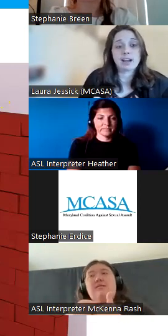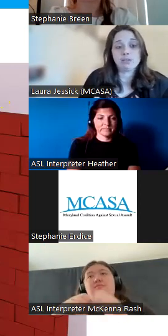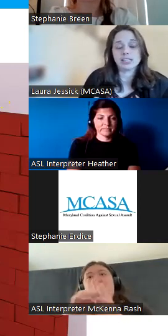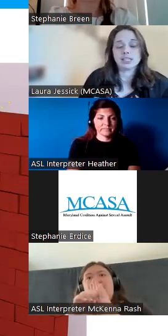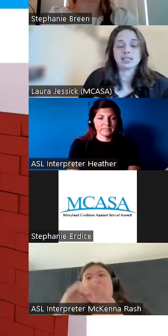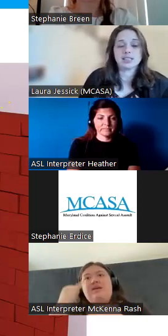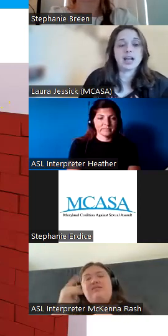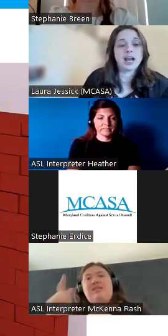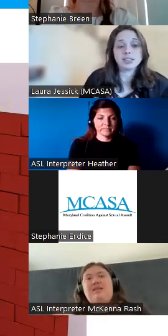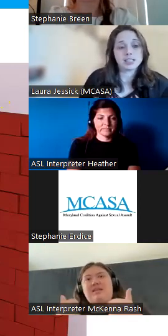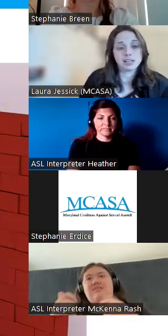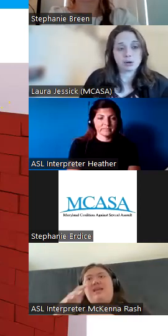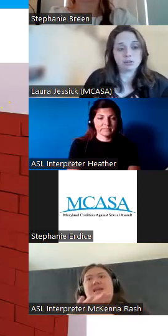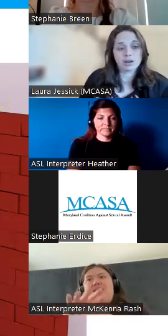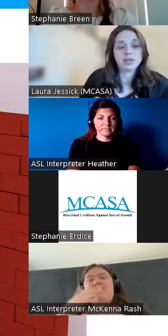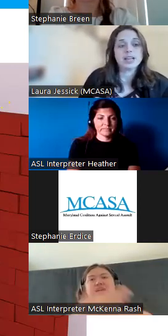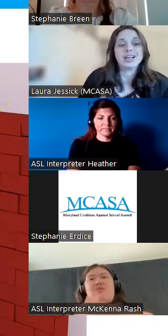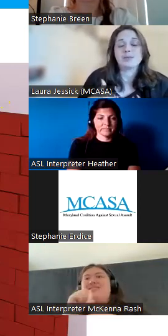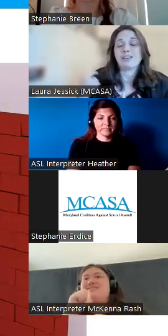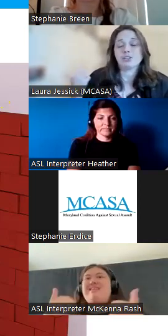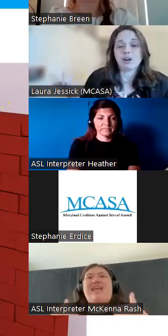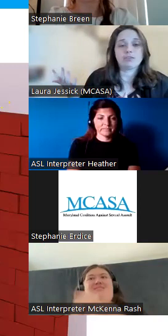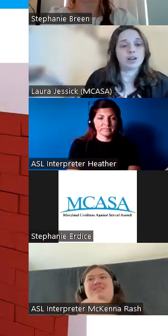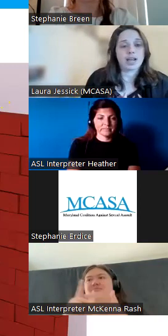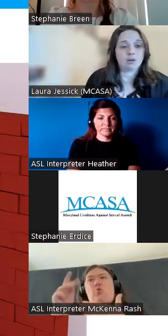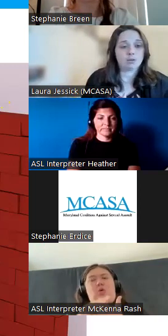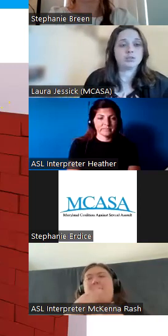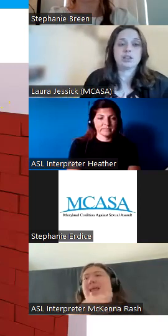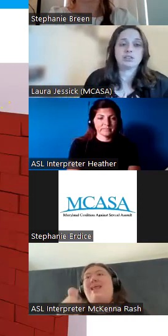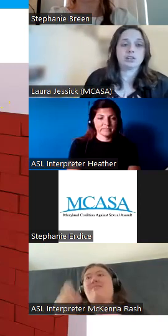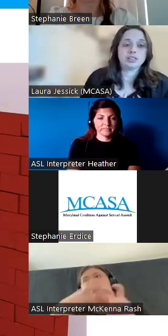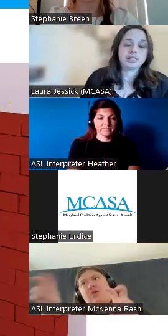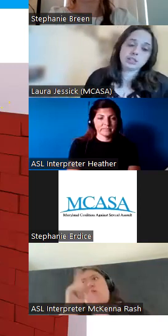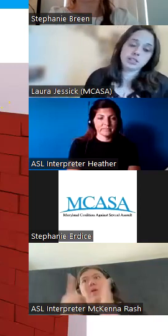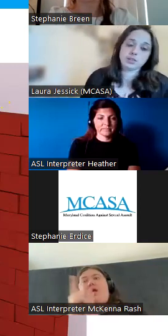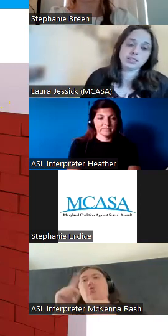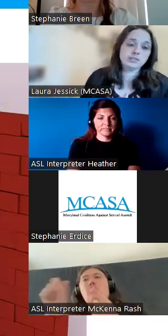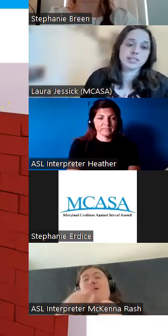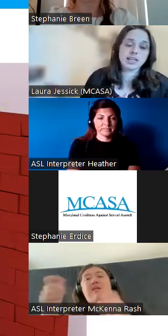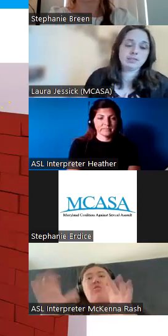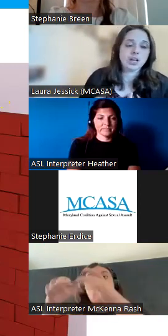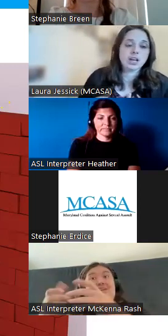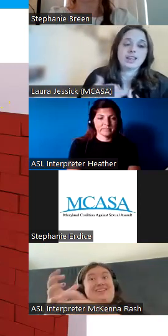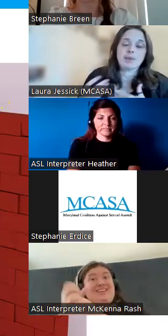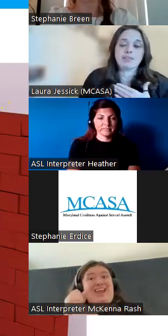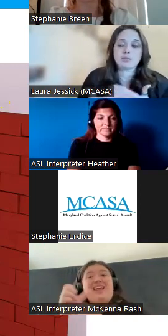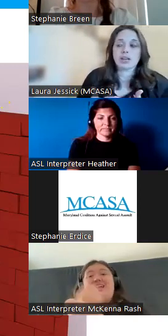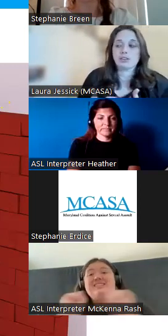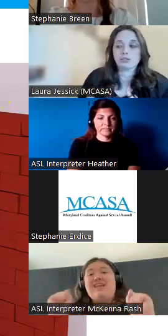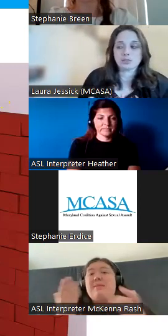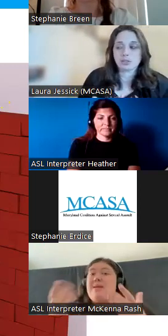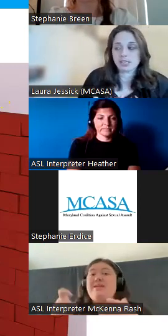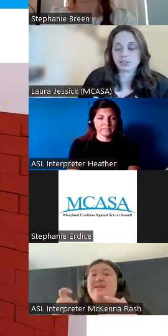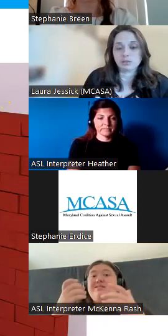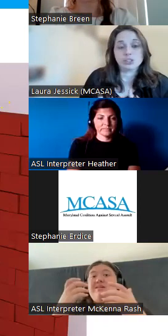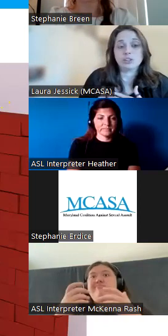reside in a county that doesn't have a SAFE program and they would have to travel an hour to another jurisdiction to receive a SAFE, they may have to work